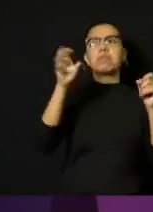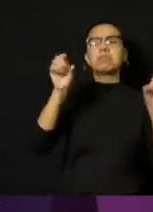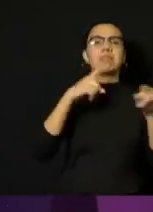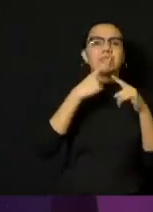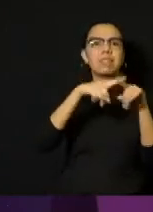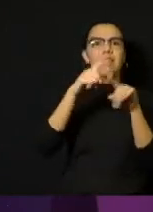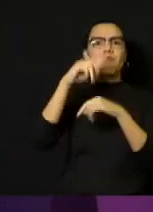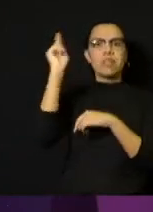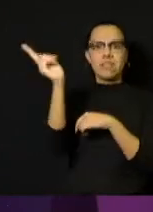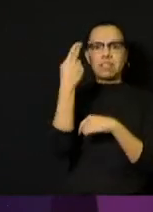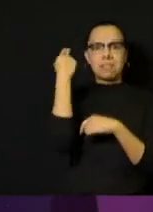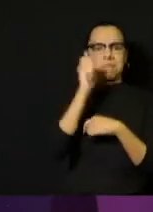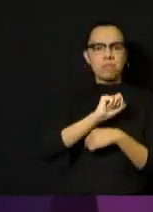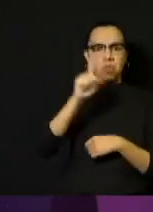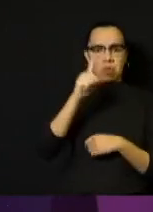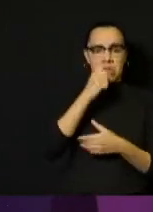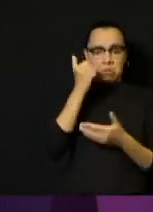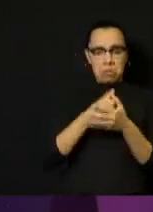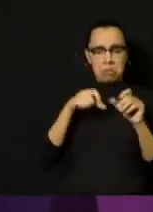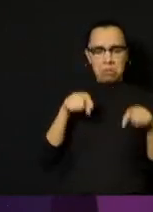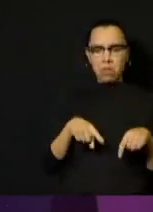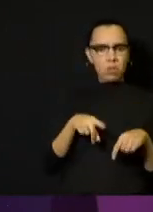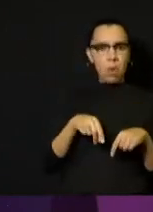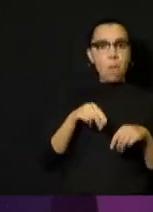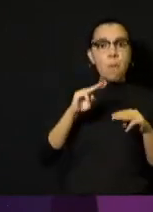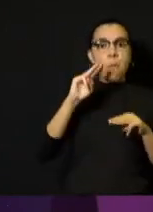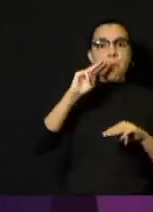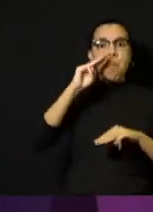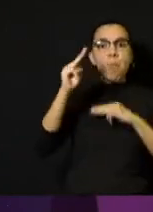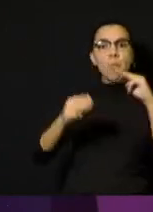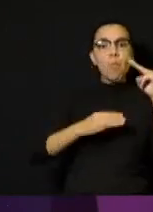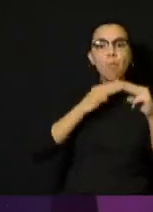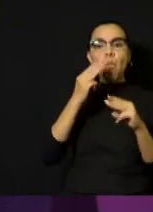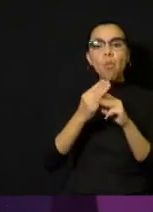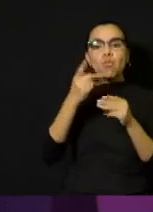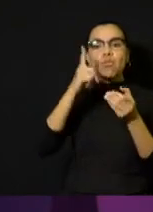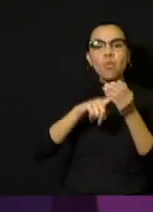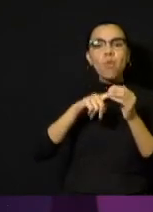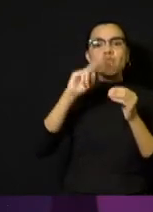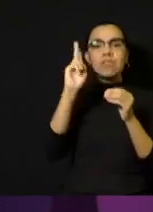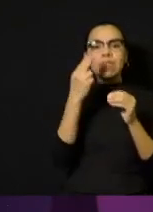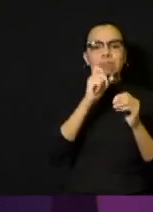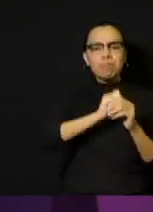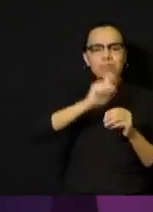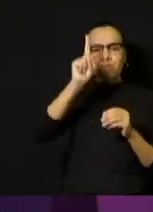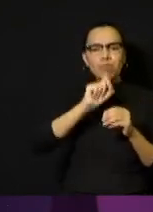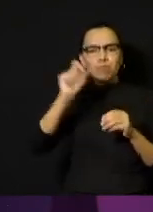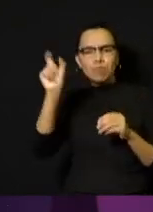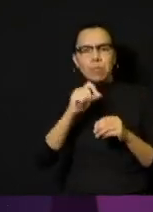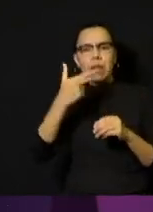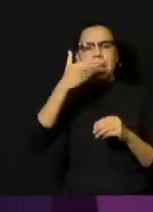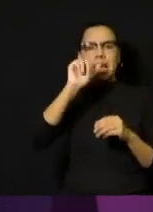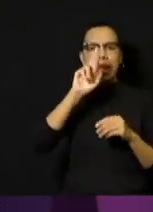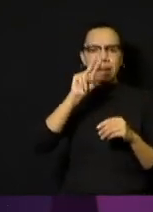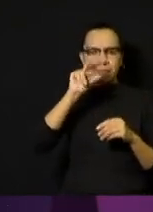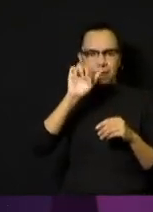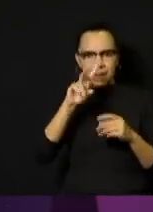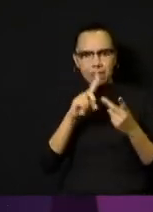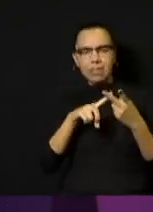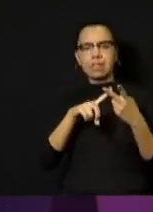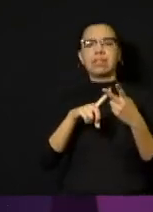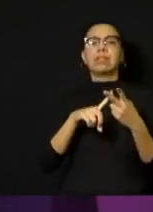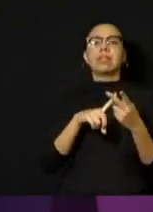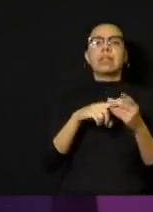best university in the world, not only in your city, but all over the world. So Berkeley,